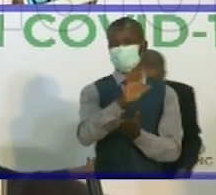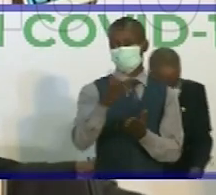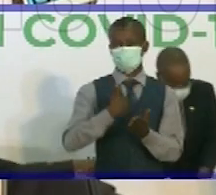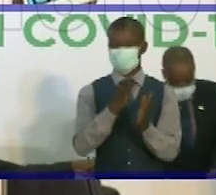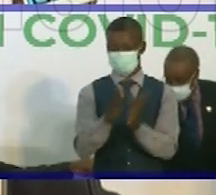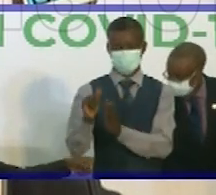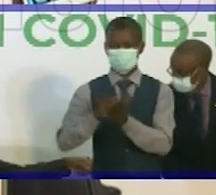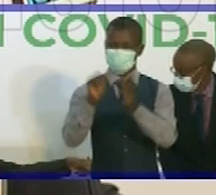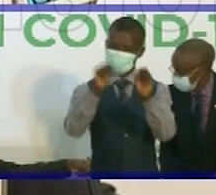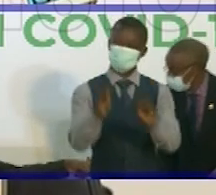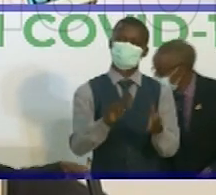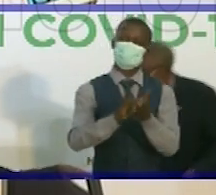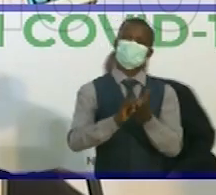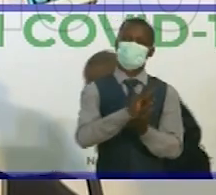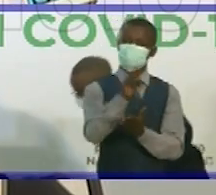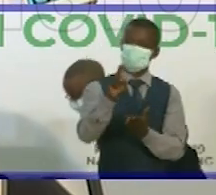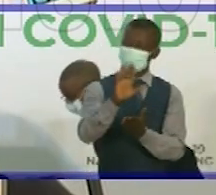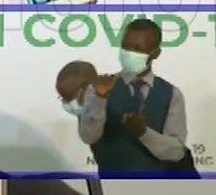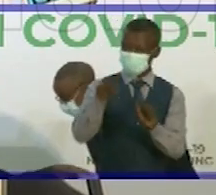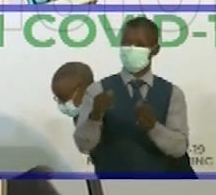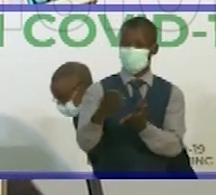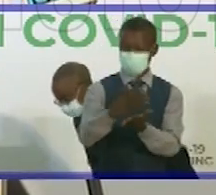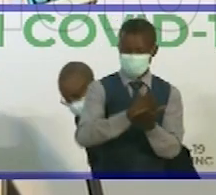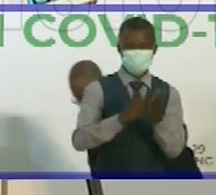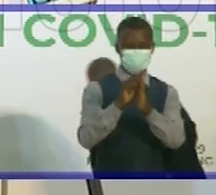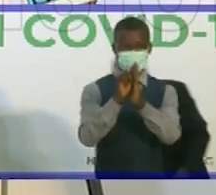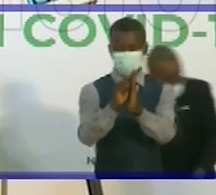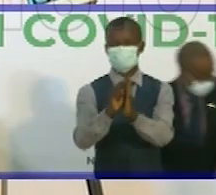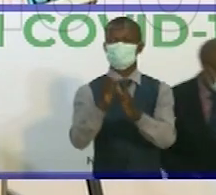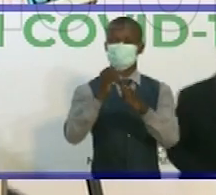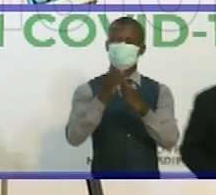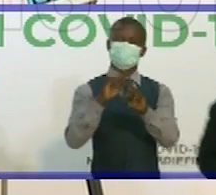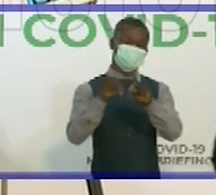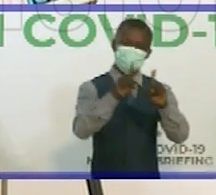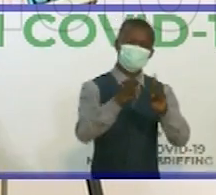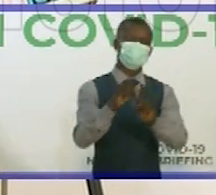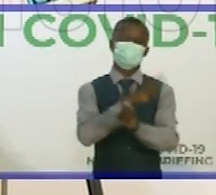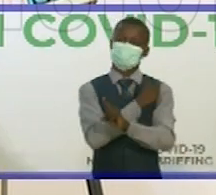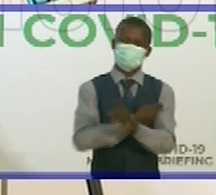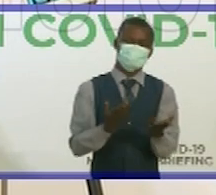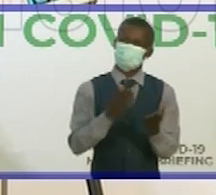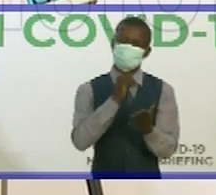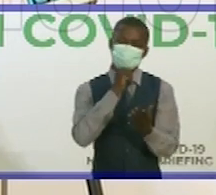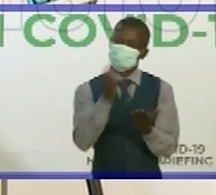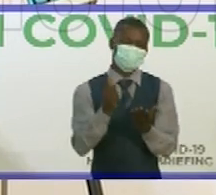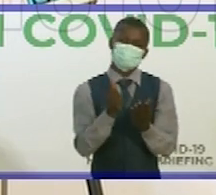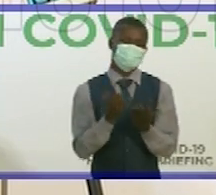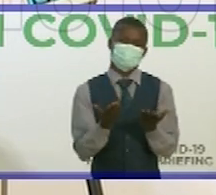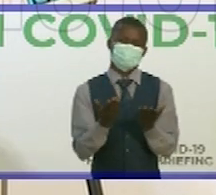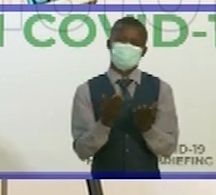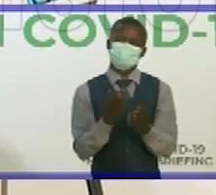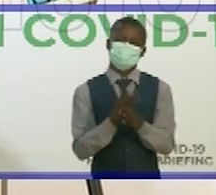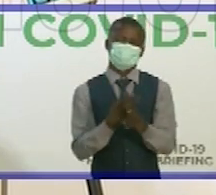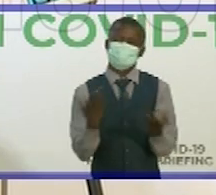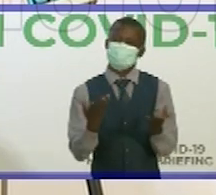system that you can collect samples at certain hospitals, various hospitals. It's not a big deal, but they're prepared, who